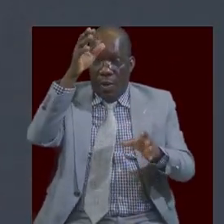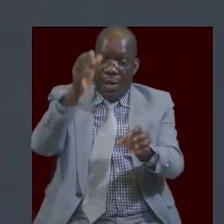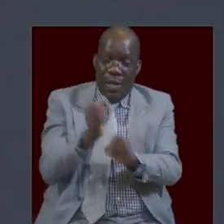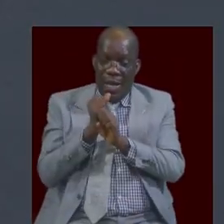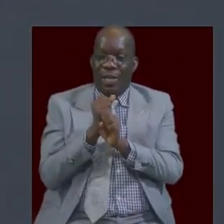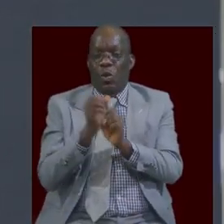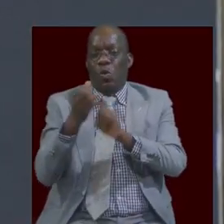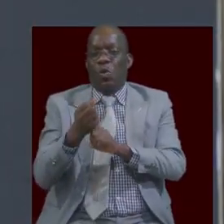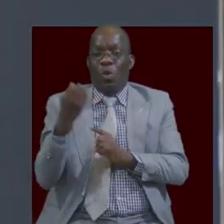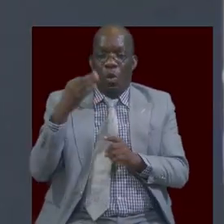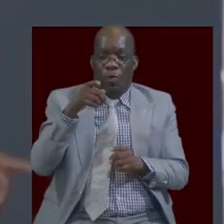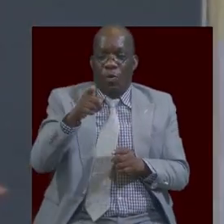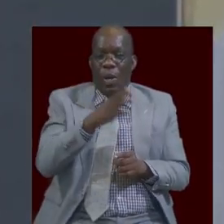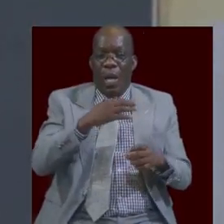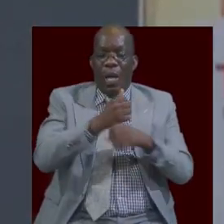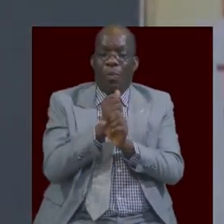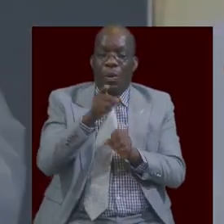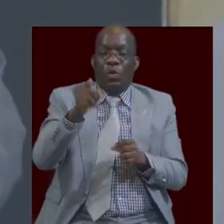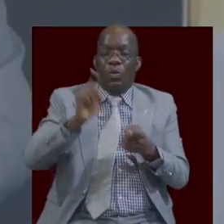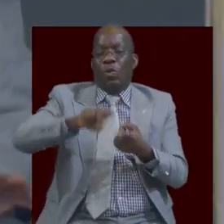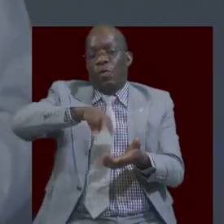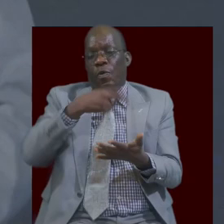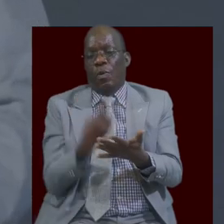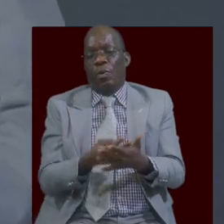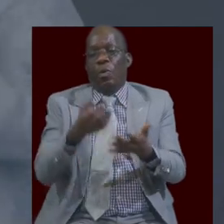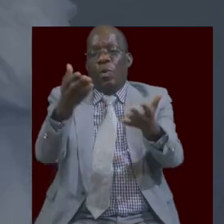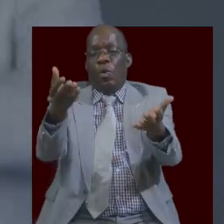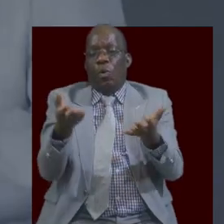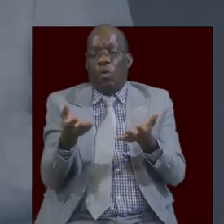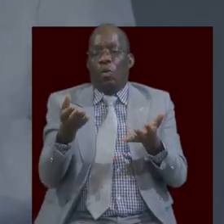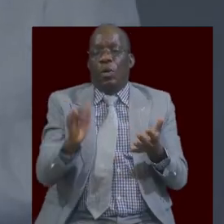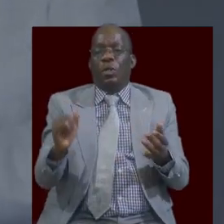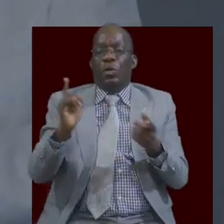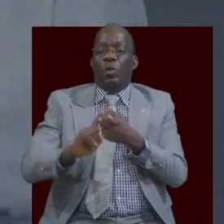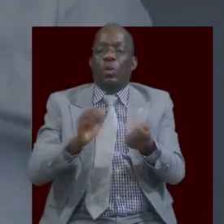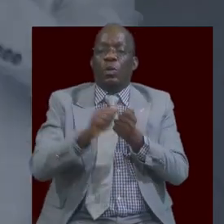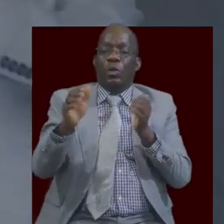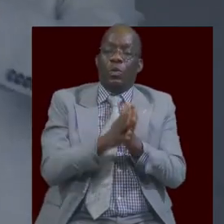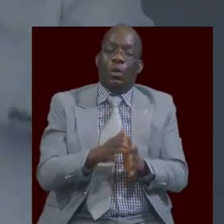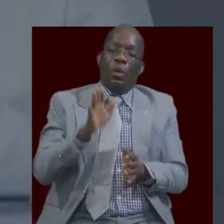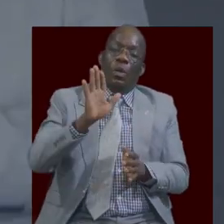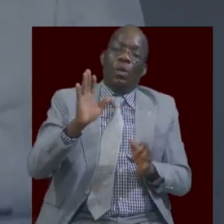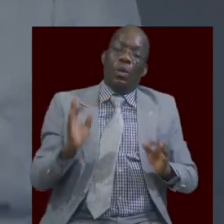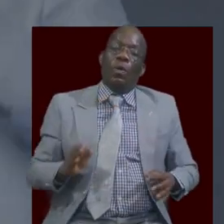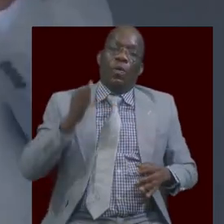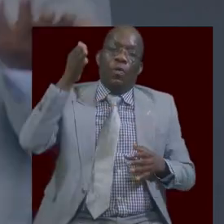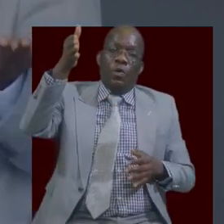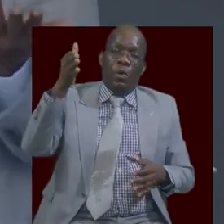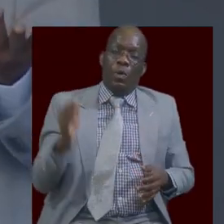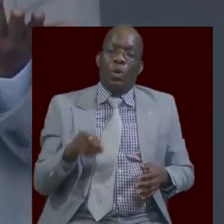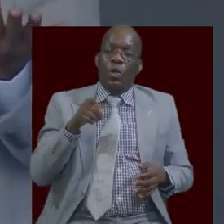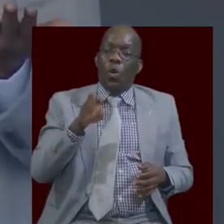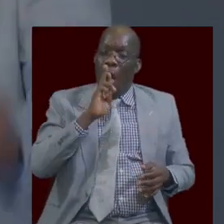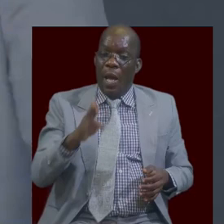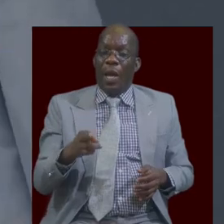made you fall, wanting to destroy your future, you're there today, you can